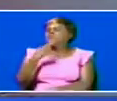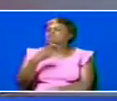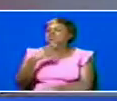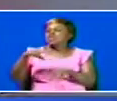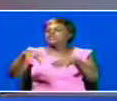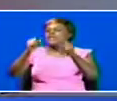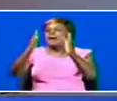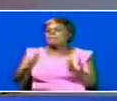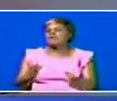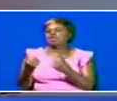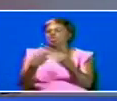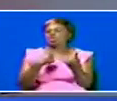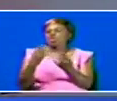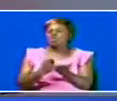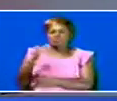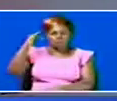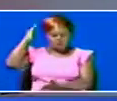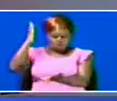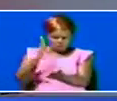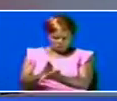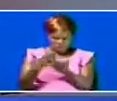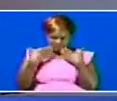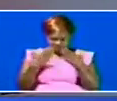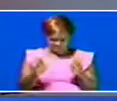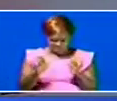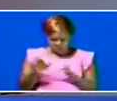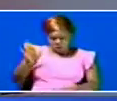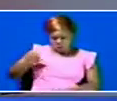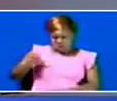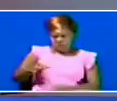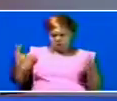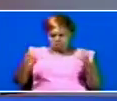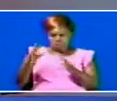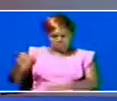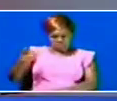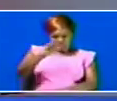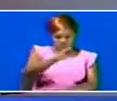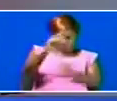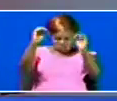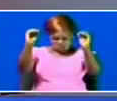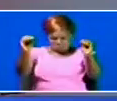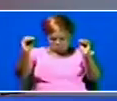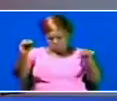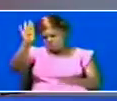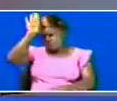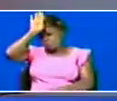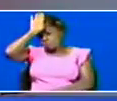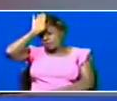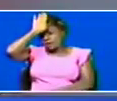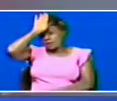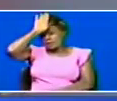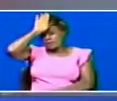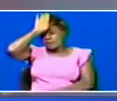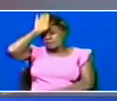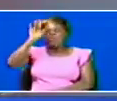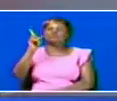Chair, speaking to us and indeed confirming that the Lionesses, that's the Kenya women's rugby team, will not be travelling to the Dubai Sevens